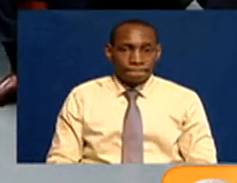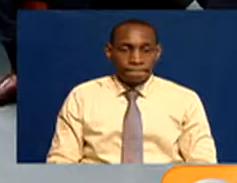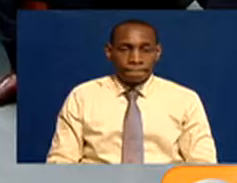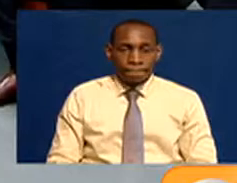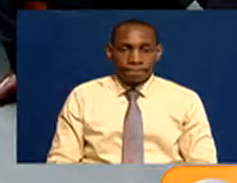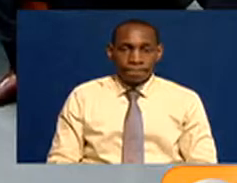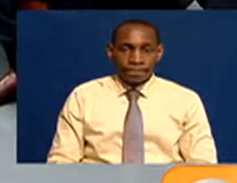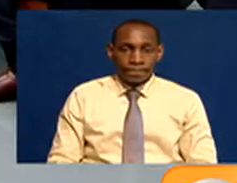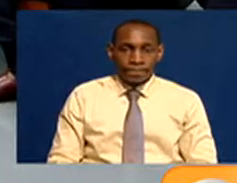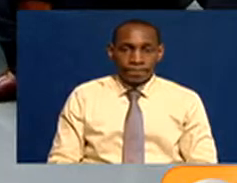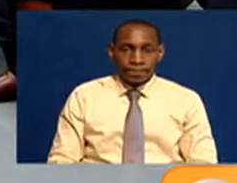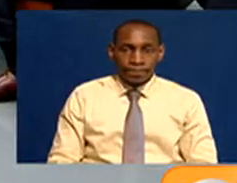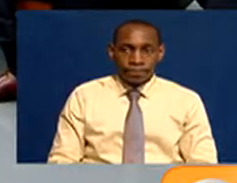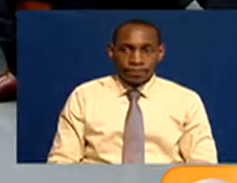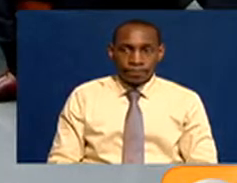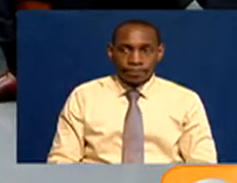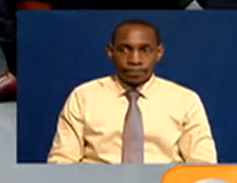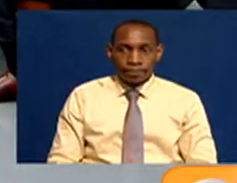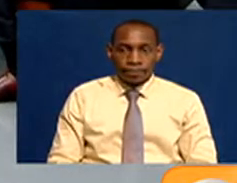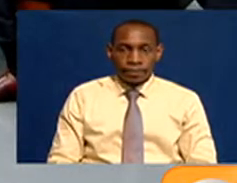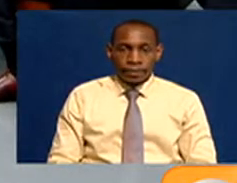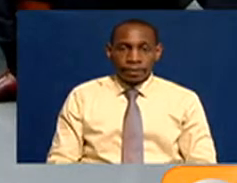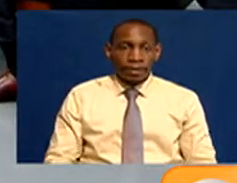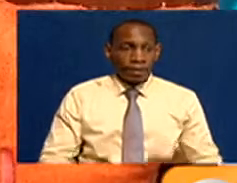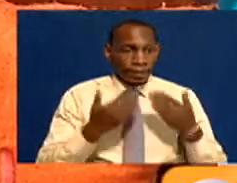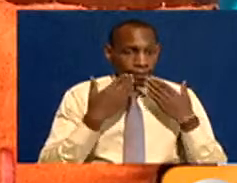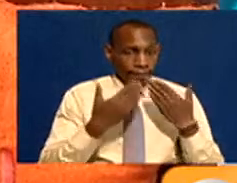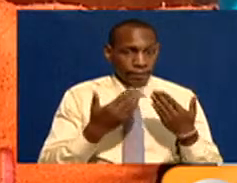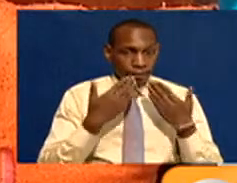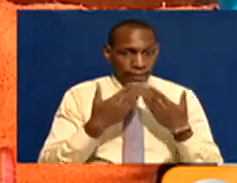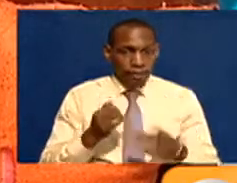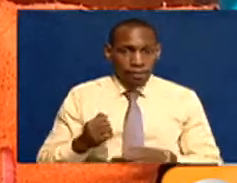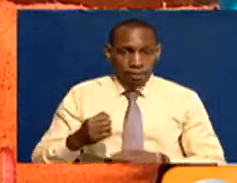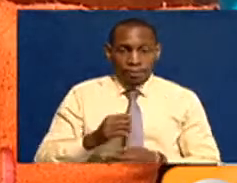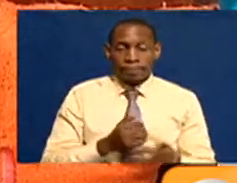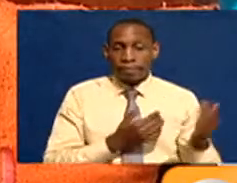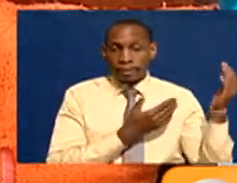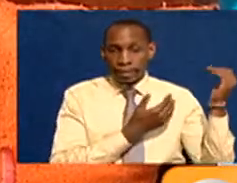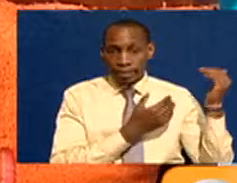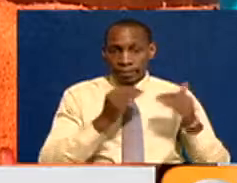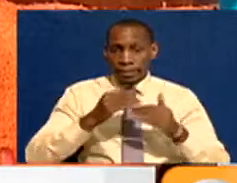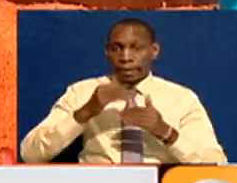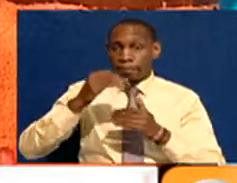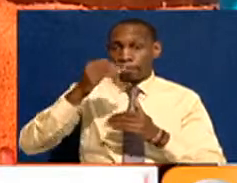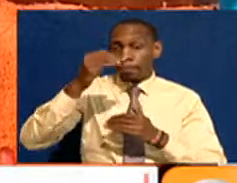Kipchumba Murkomen, you get the last word. Thank you, Jeff. I look forward to